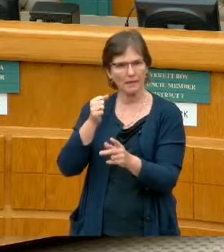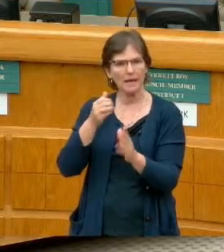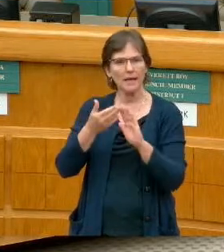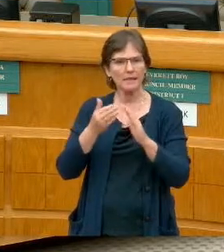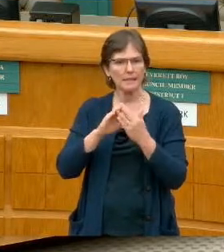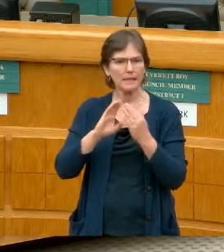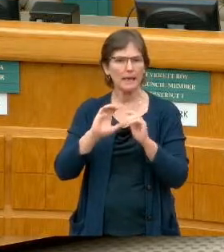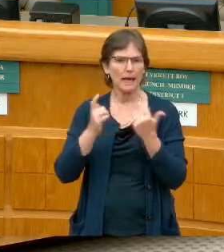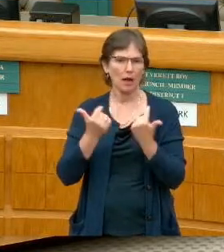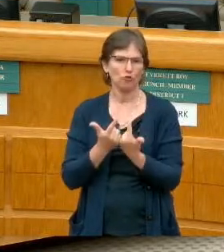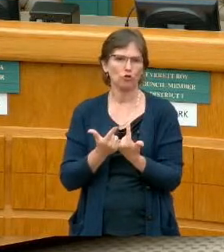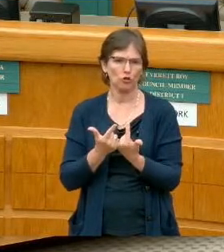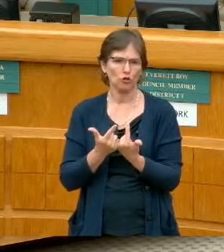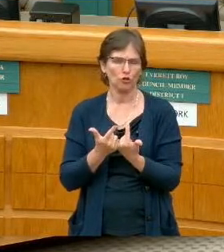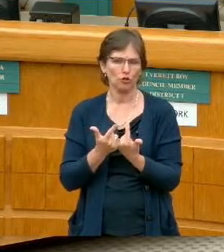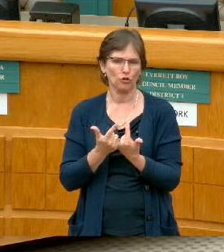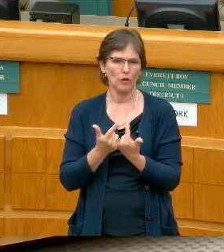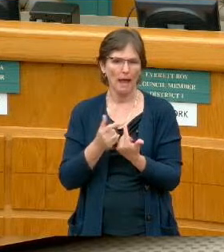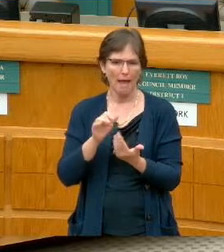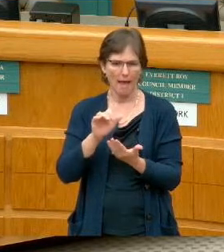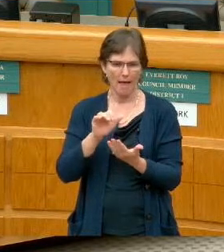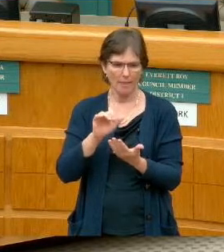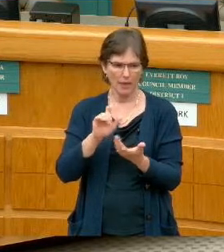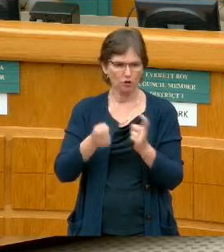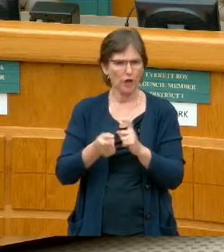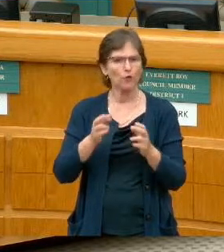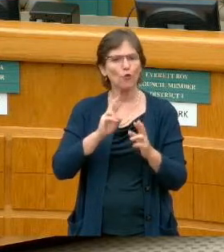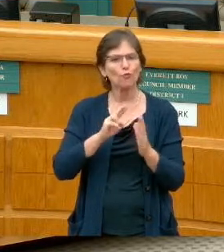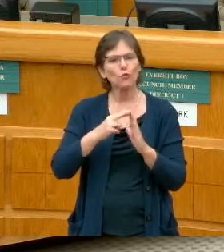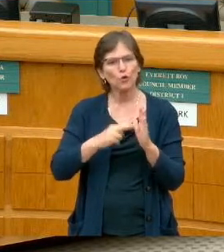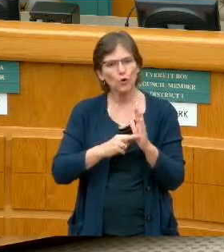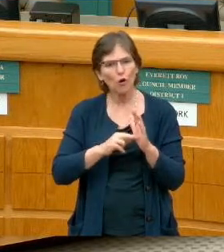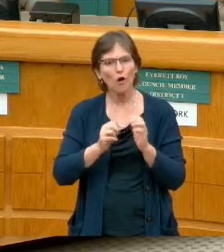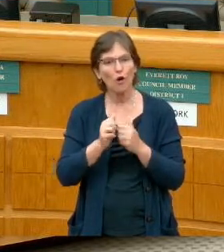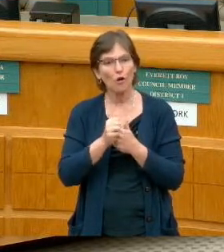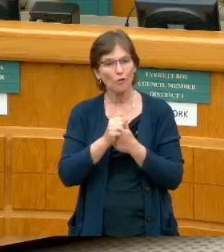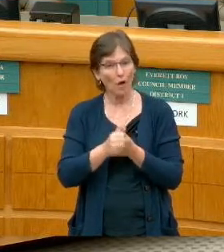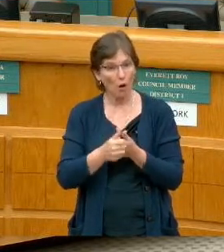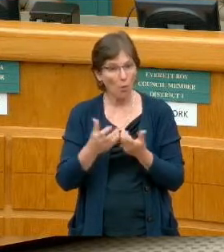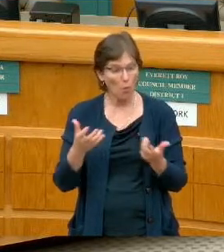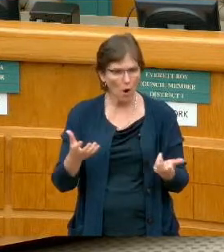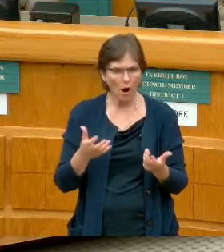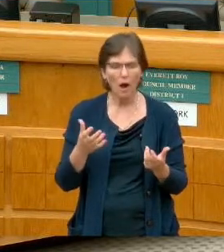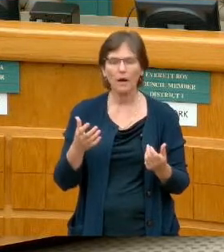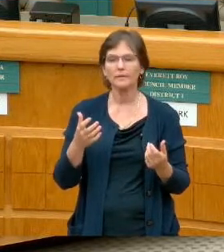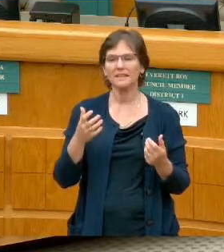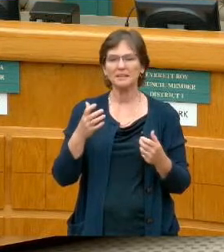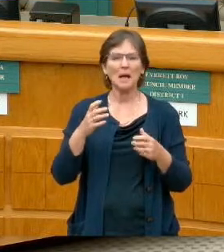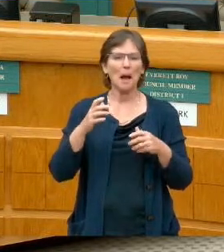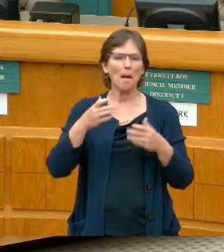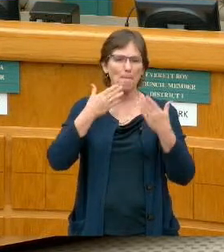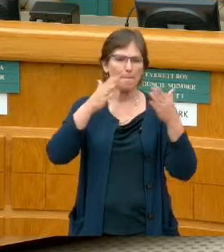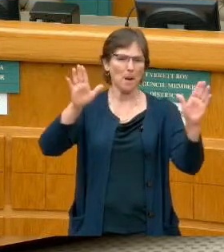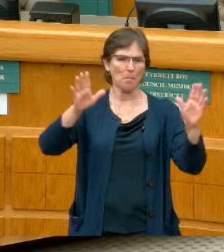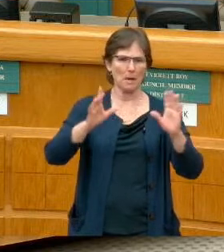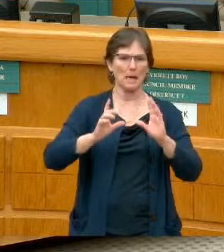period, which if we can get back to what we're normally doing, that would be great, but we'll still have opportunity for public